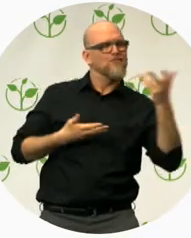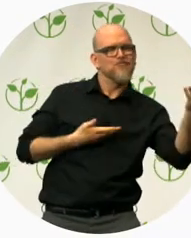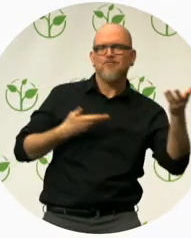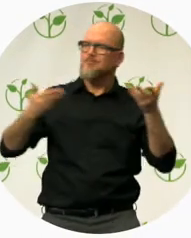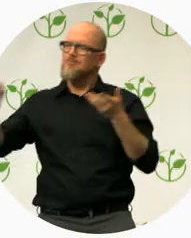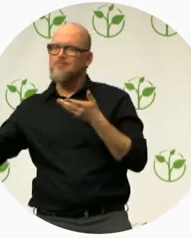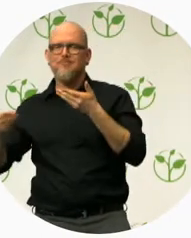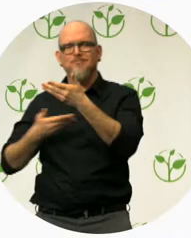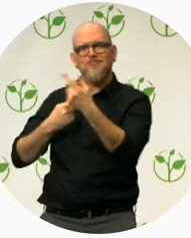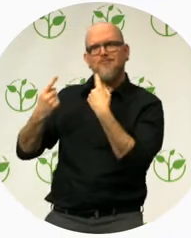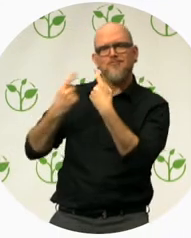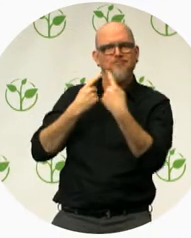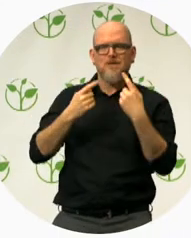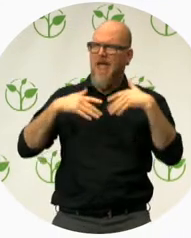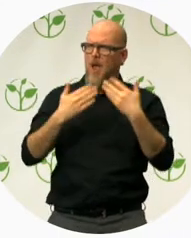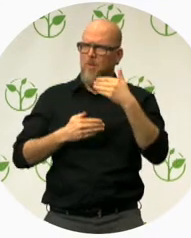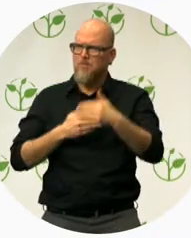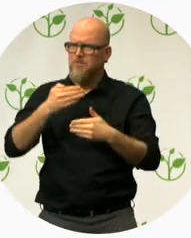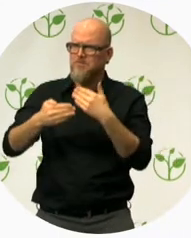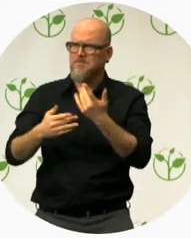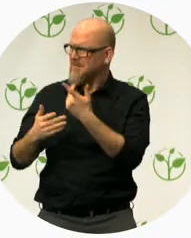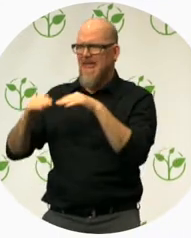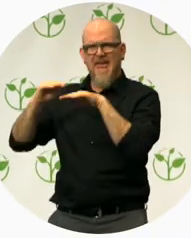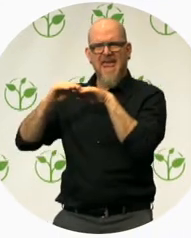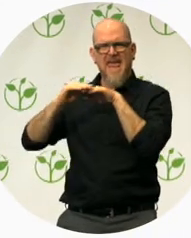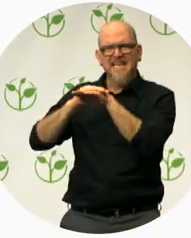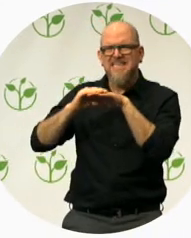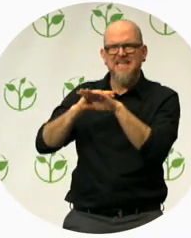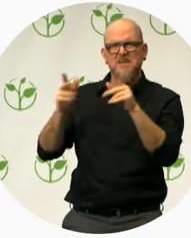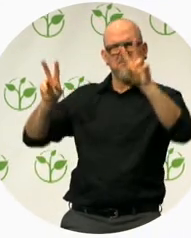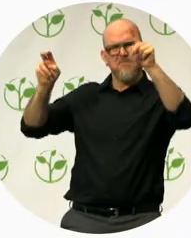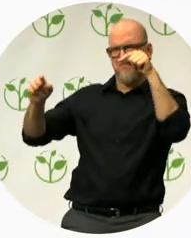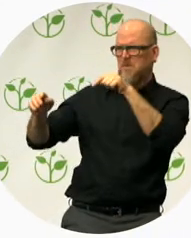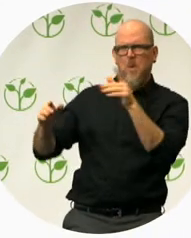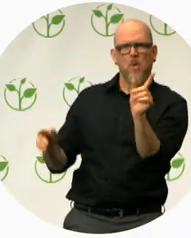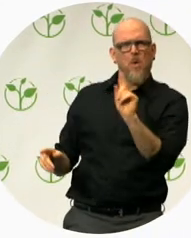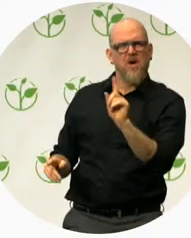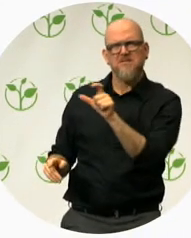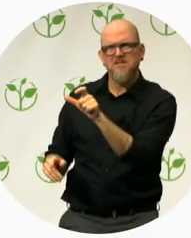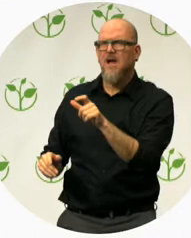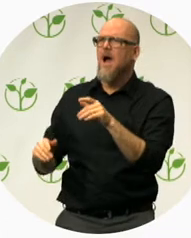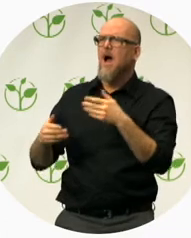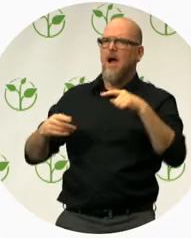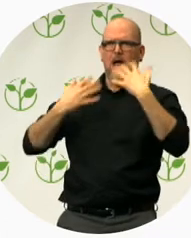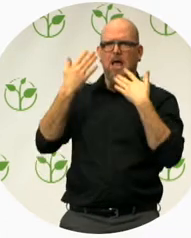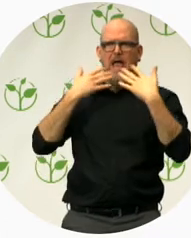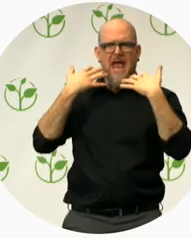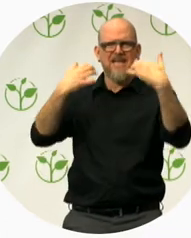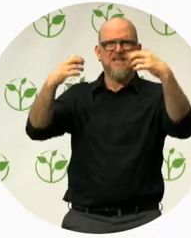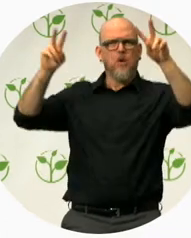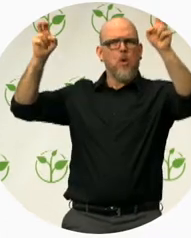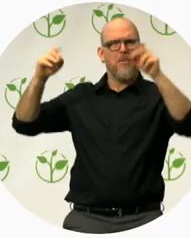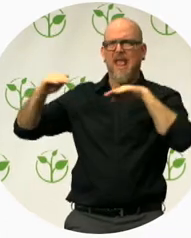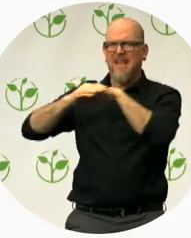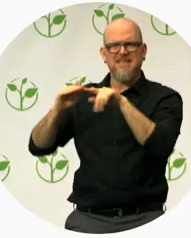that we know what we talk about at this conference. We did something different this time. We said,